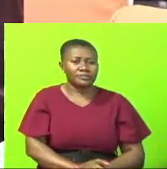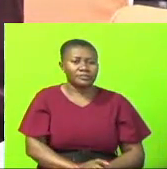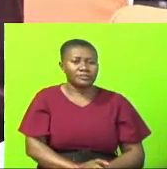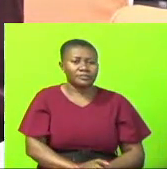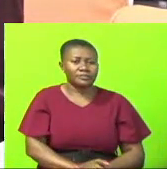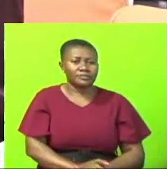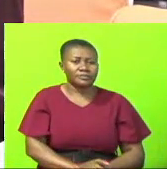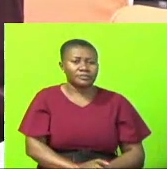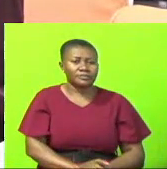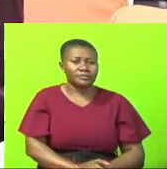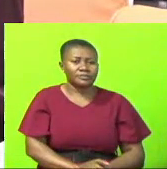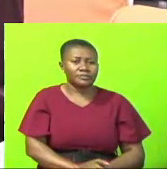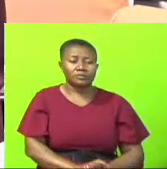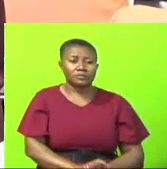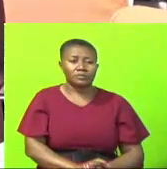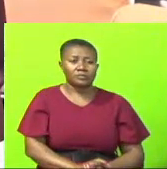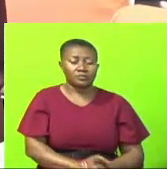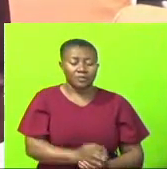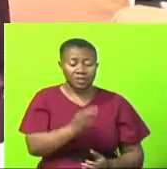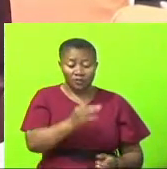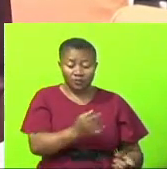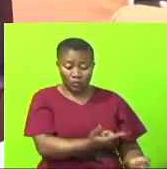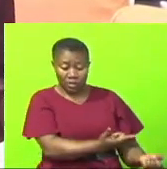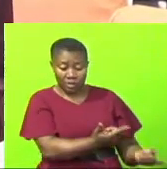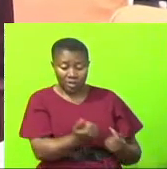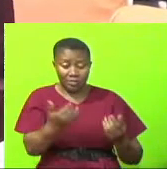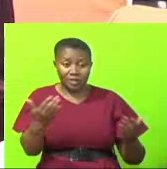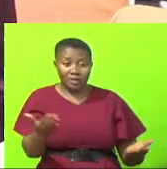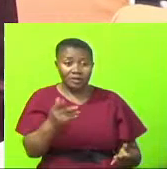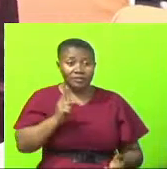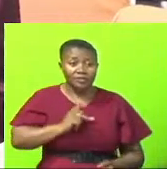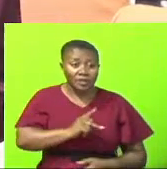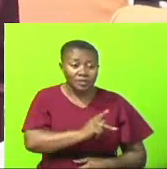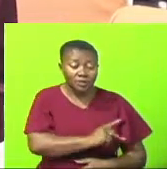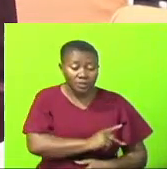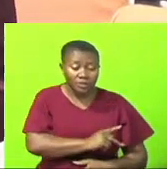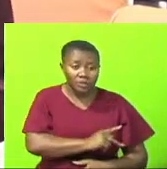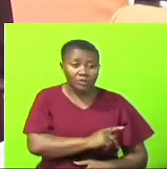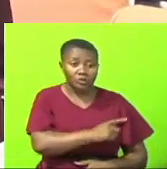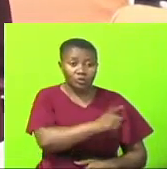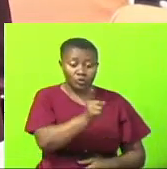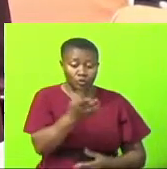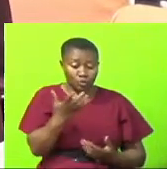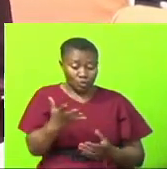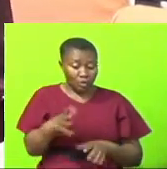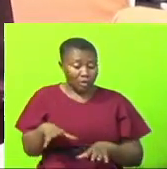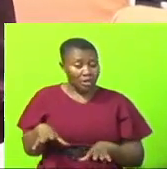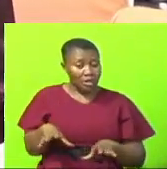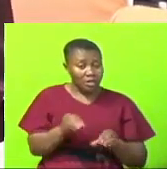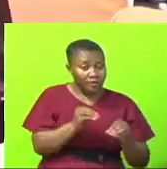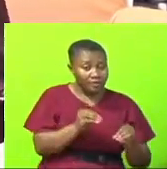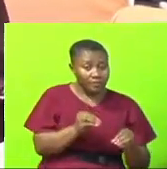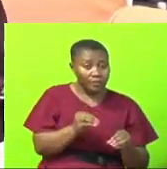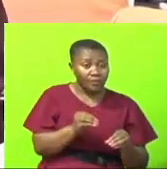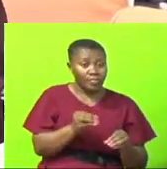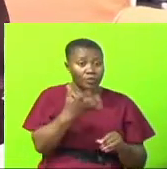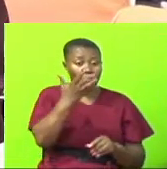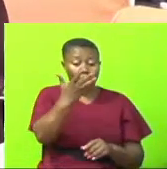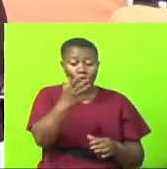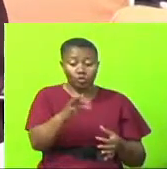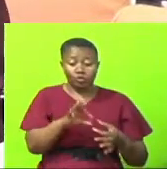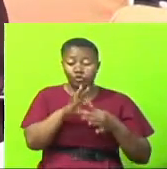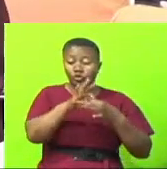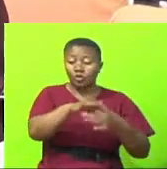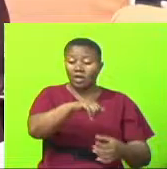So, if you come to this August House and you have to leave, or you have to go and join another